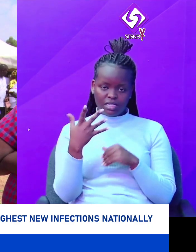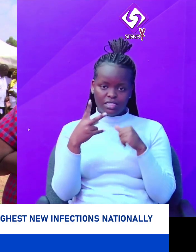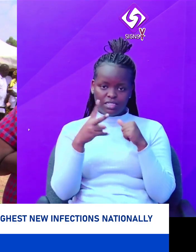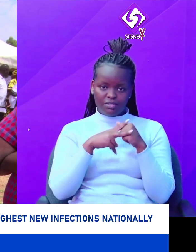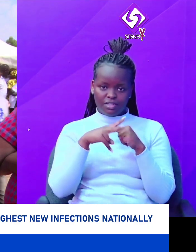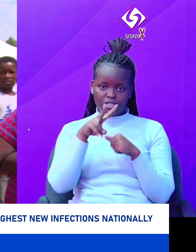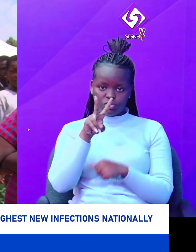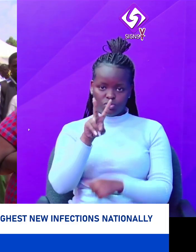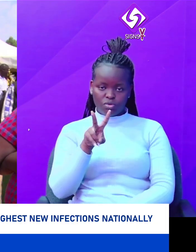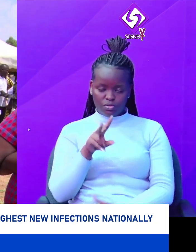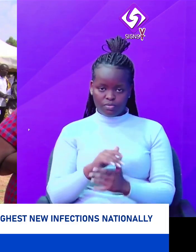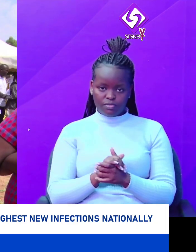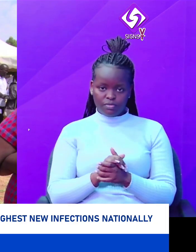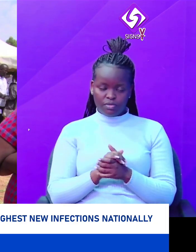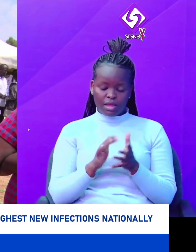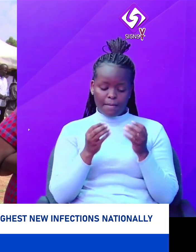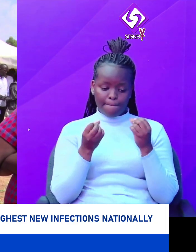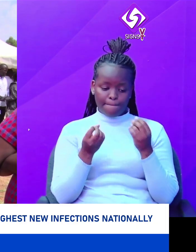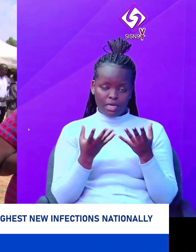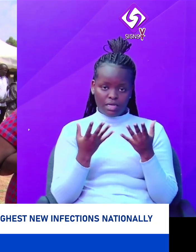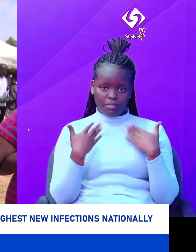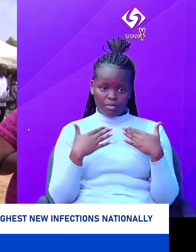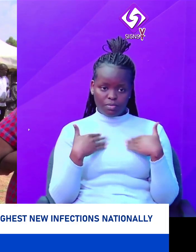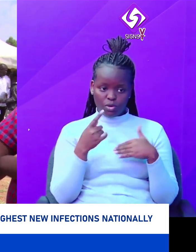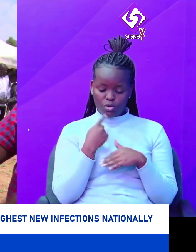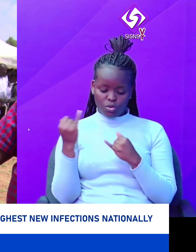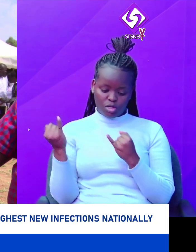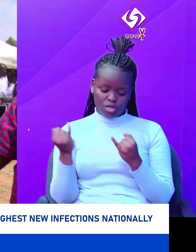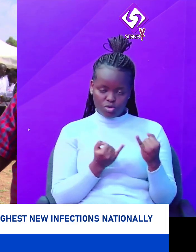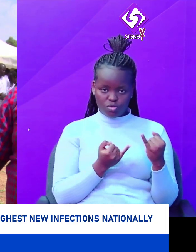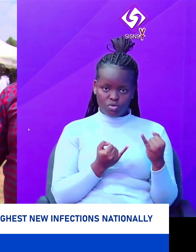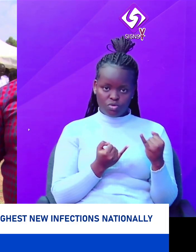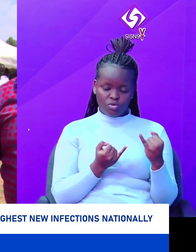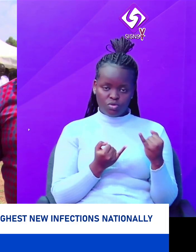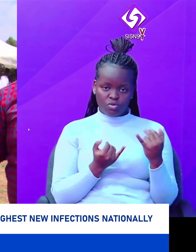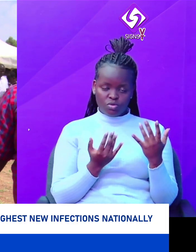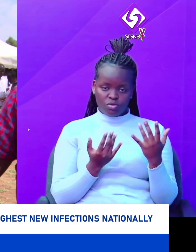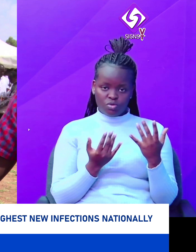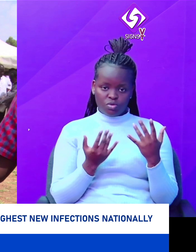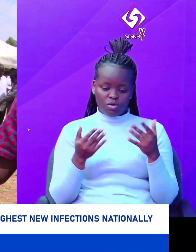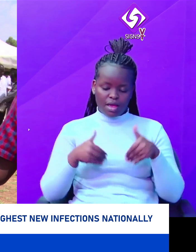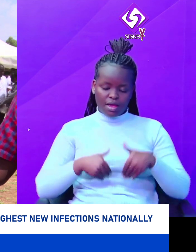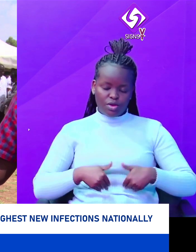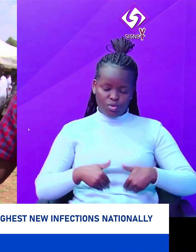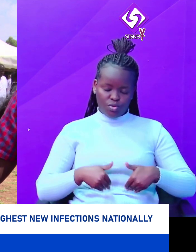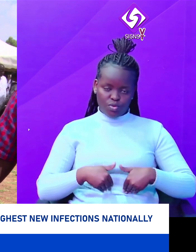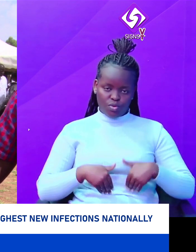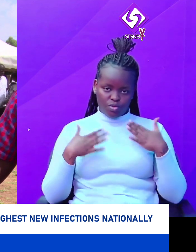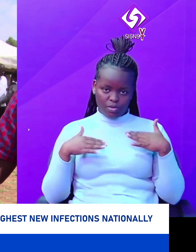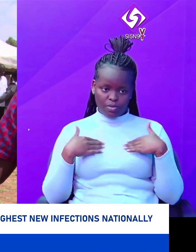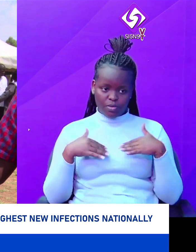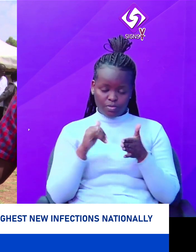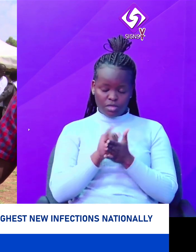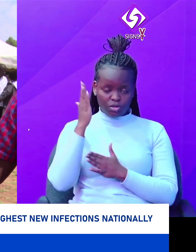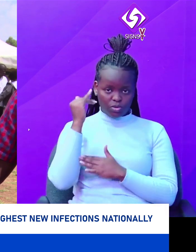1,572. Majority of those who are bringing new HIV are young people. And that's why the theme for